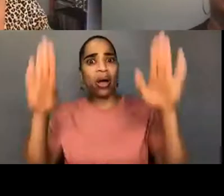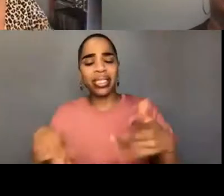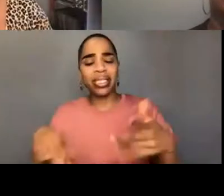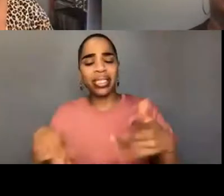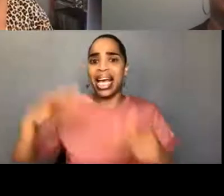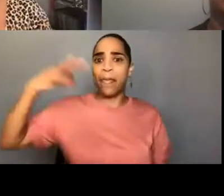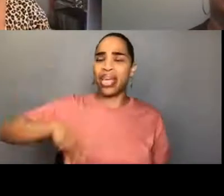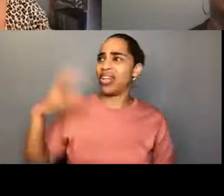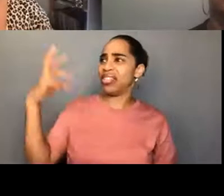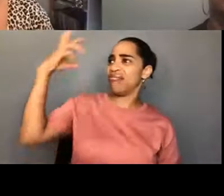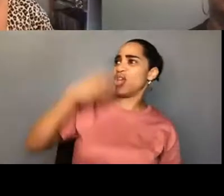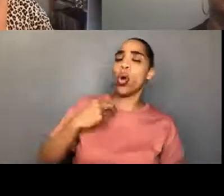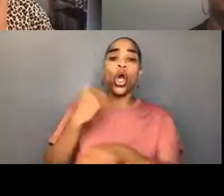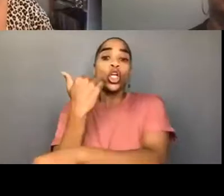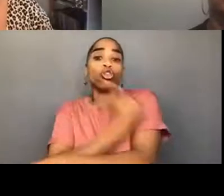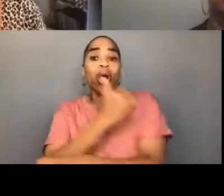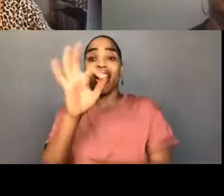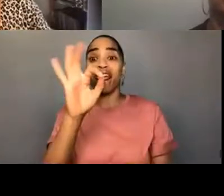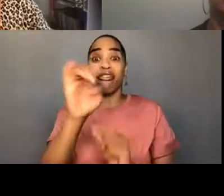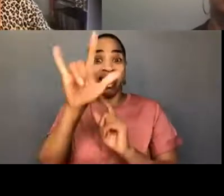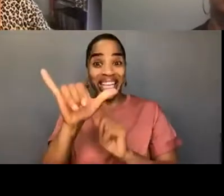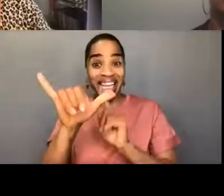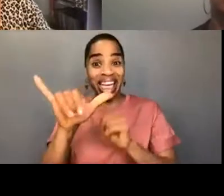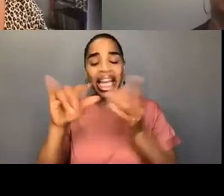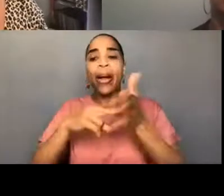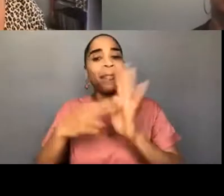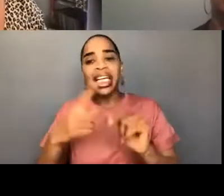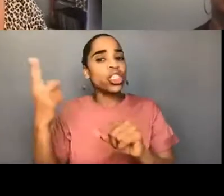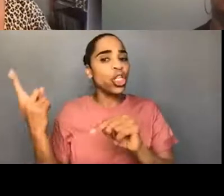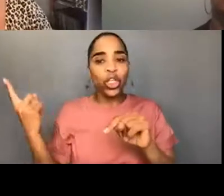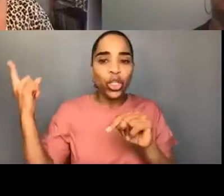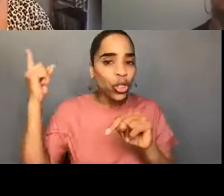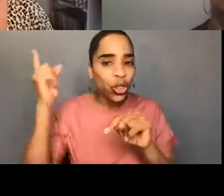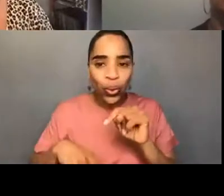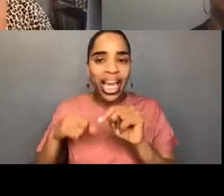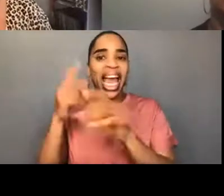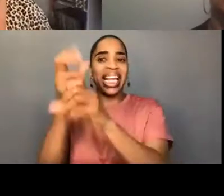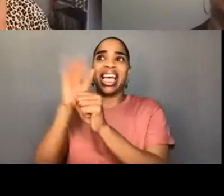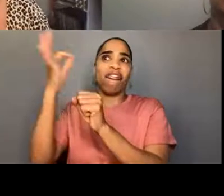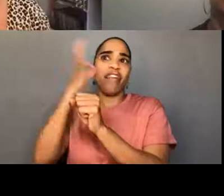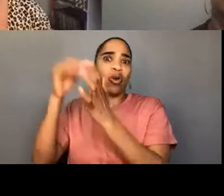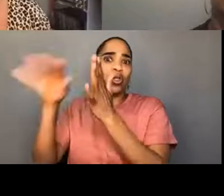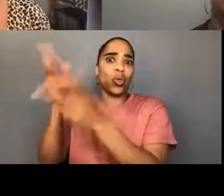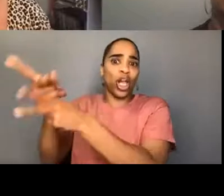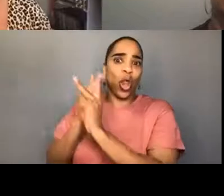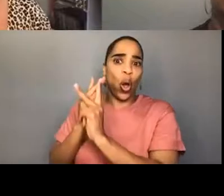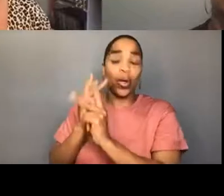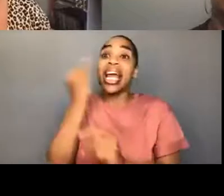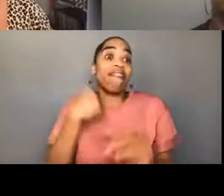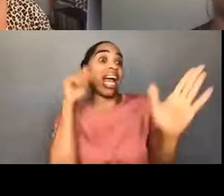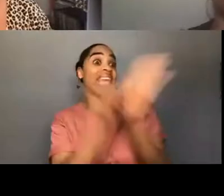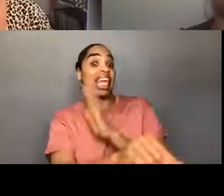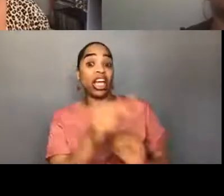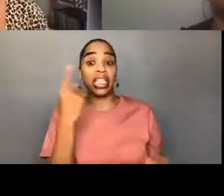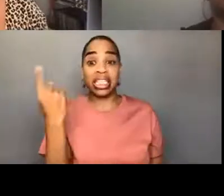having a drug felony is one of the only crimes that prevents you from ever getting a federal student loan. You can kill someone,